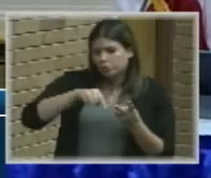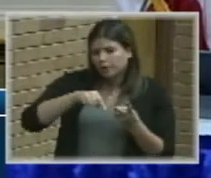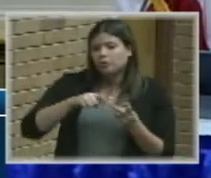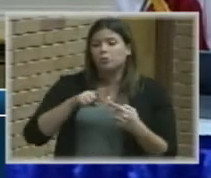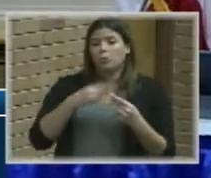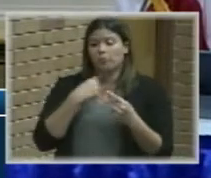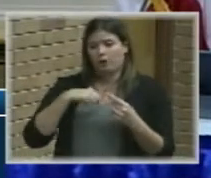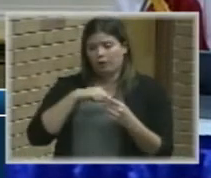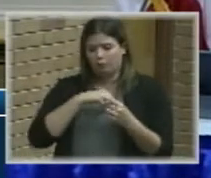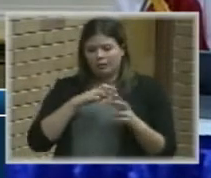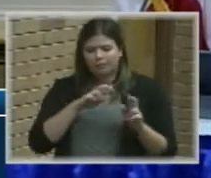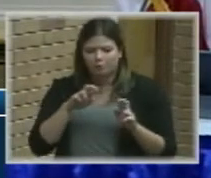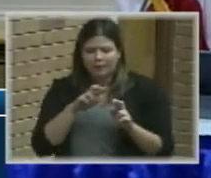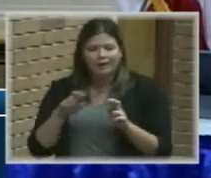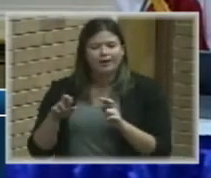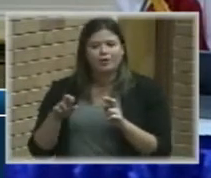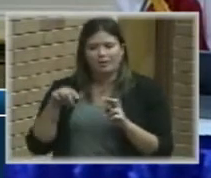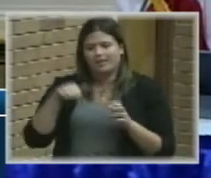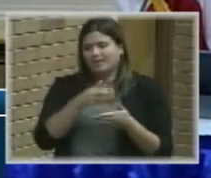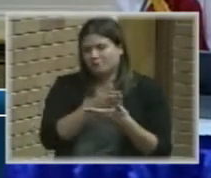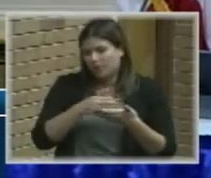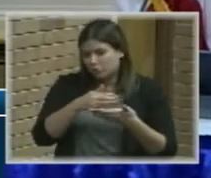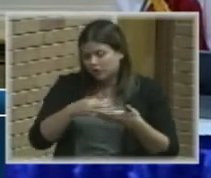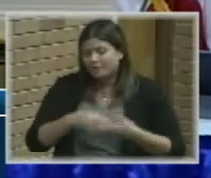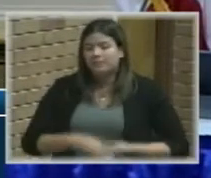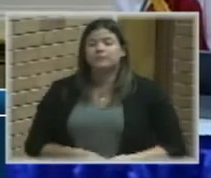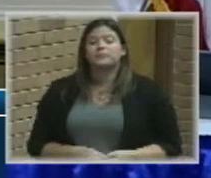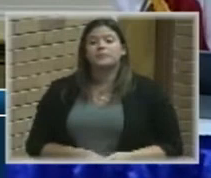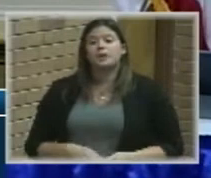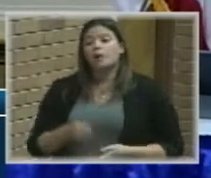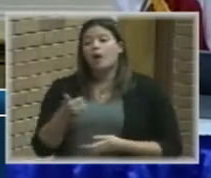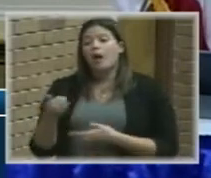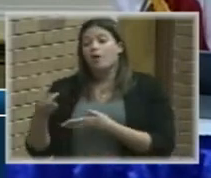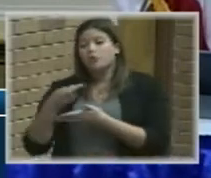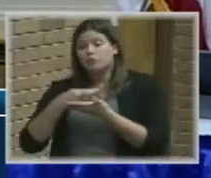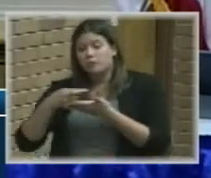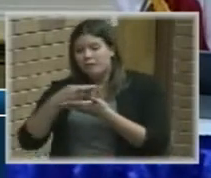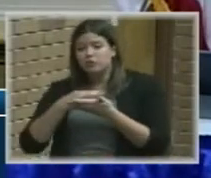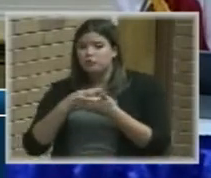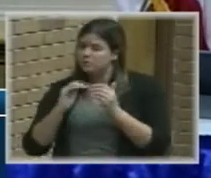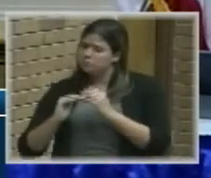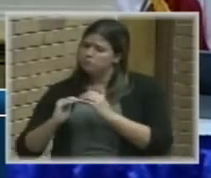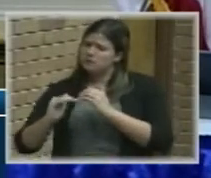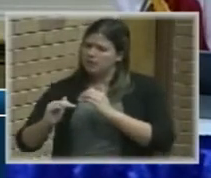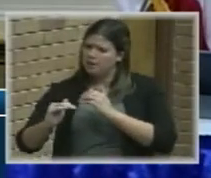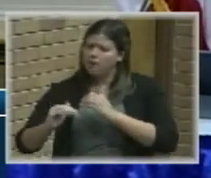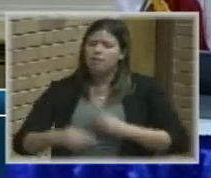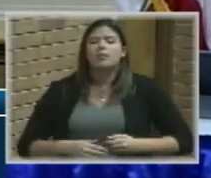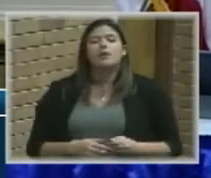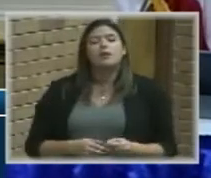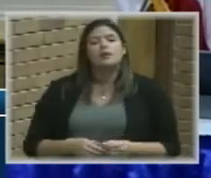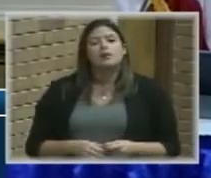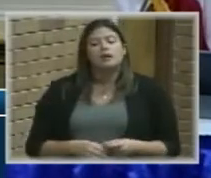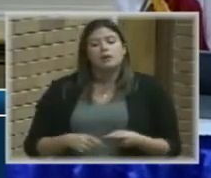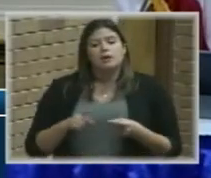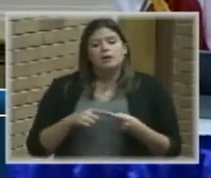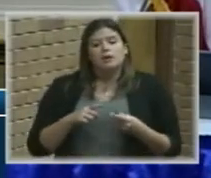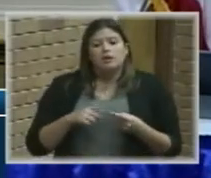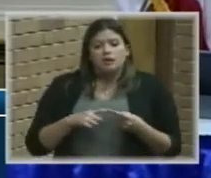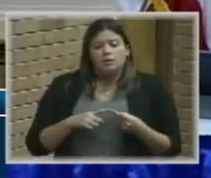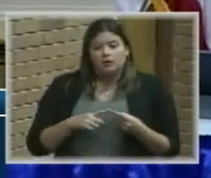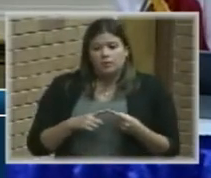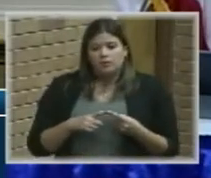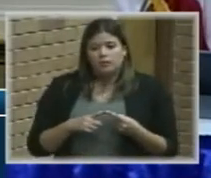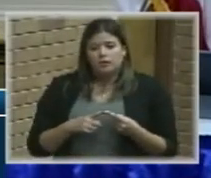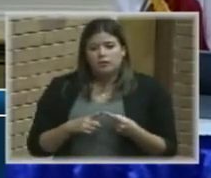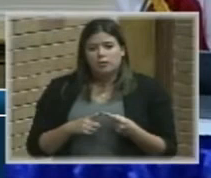budget. We also have other revenue sources that are relatively stable. We do have concerns about